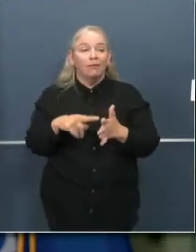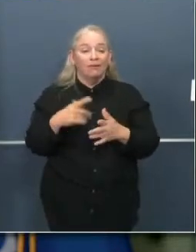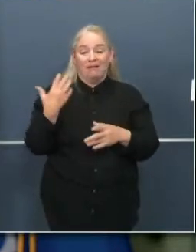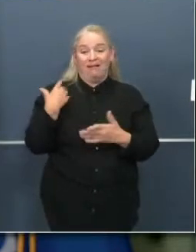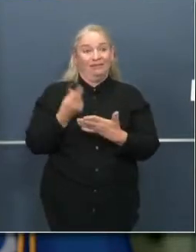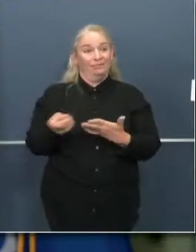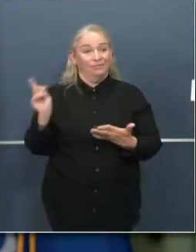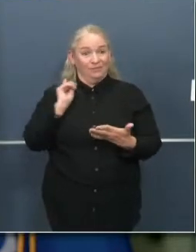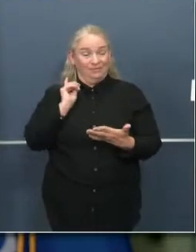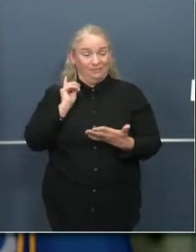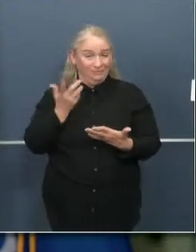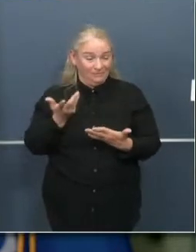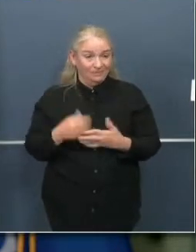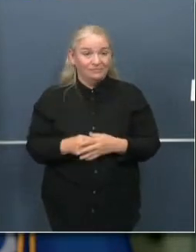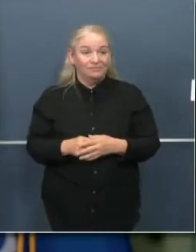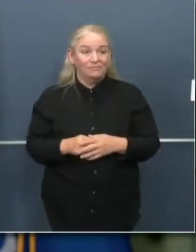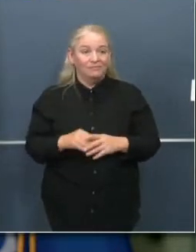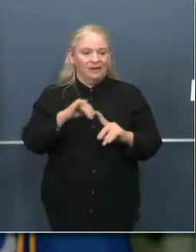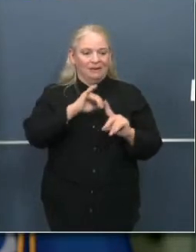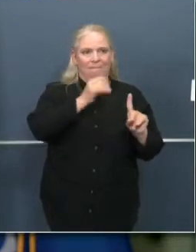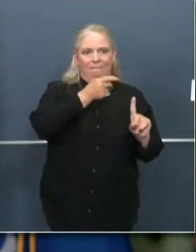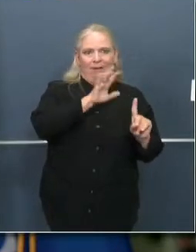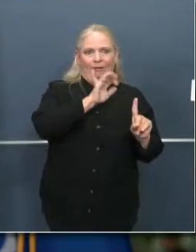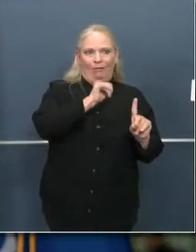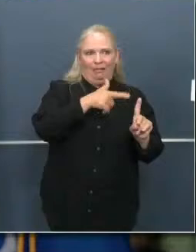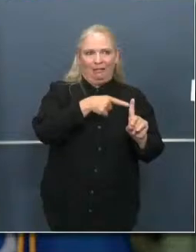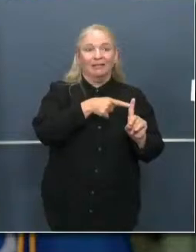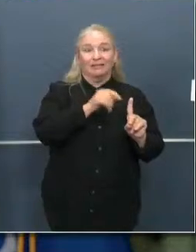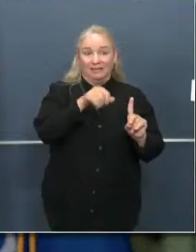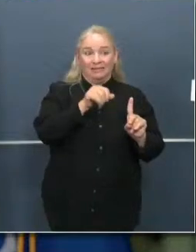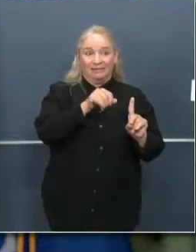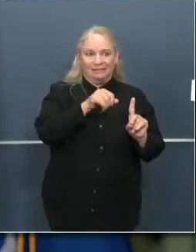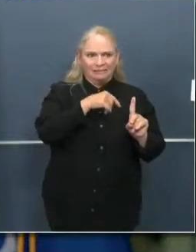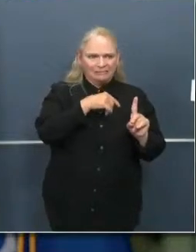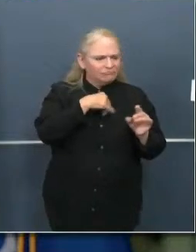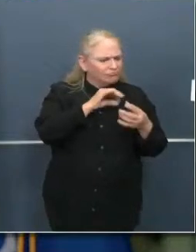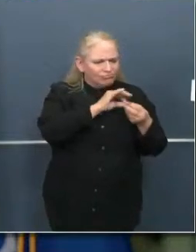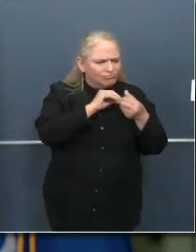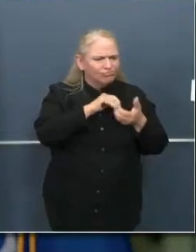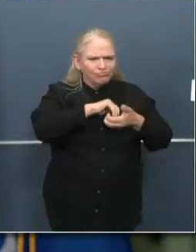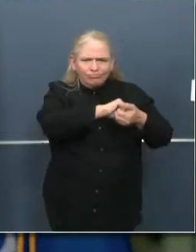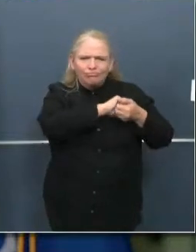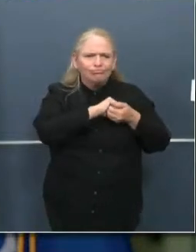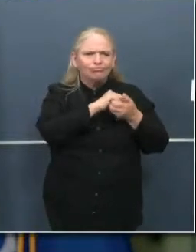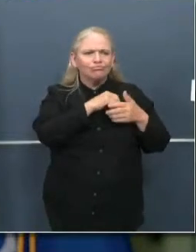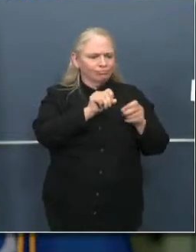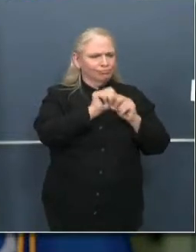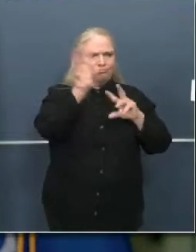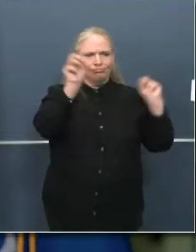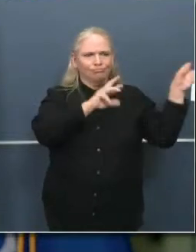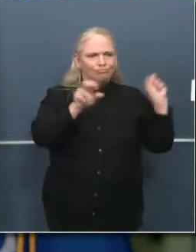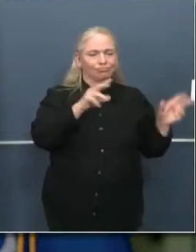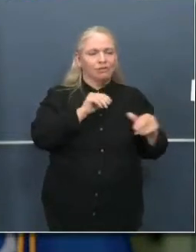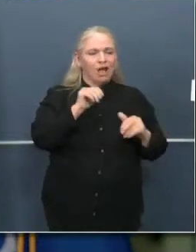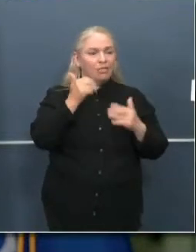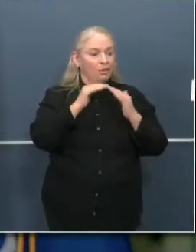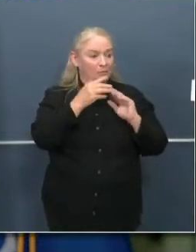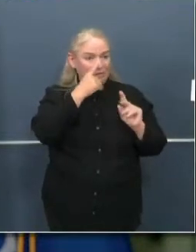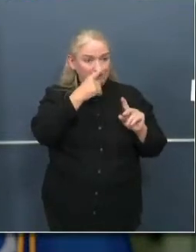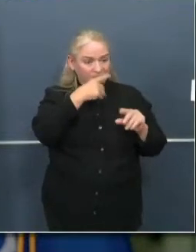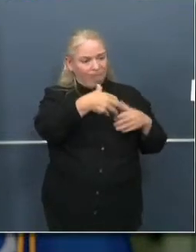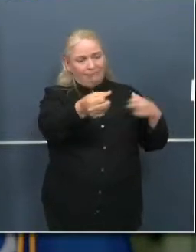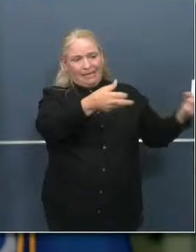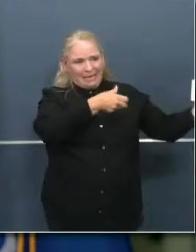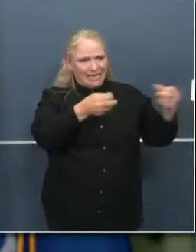it's about a very detailed plan, process, and procedure that we mapped out. And with the outstanding work that